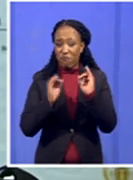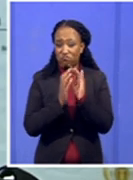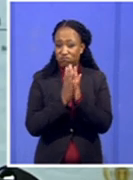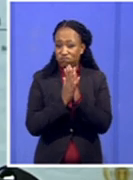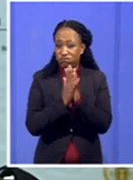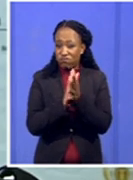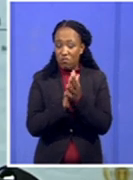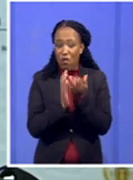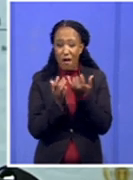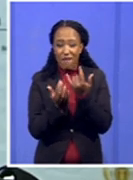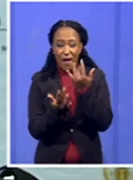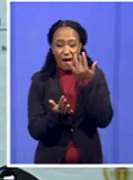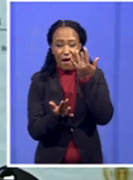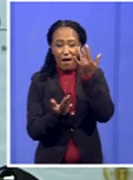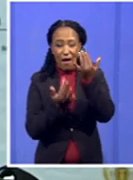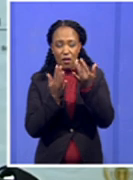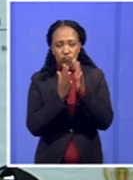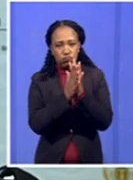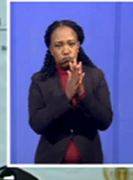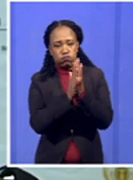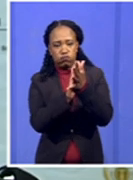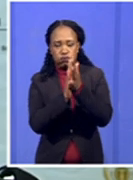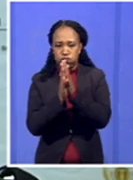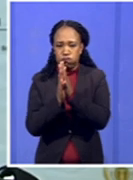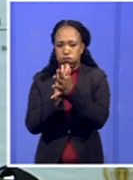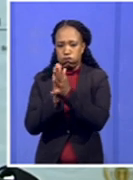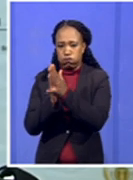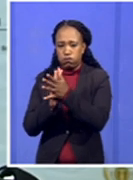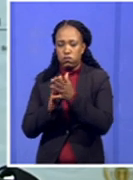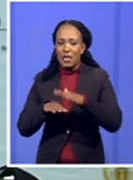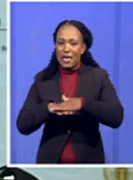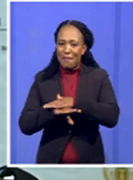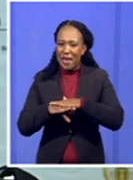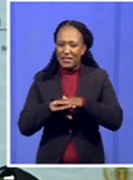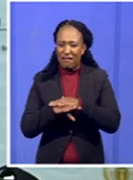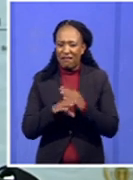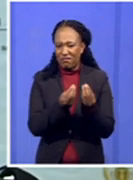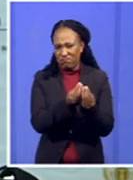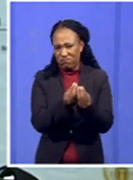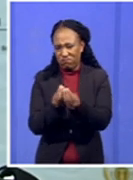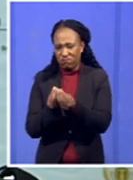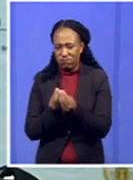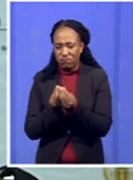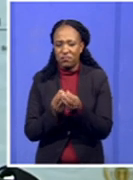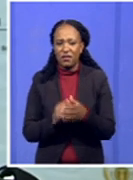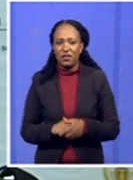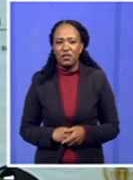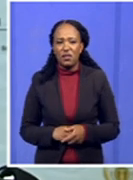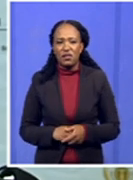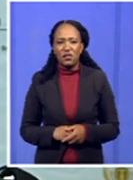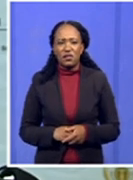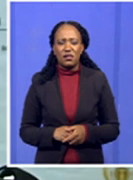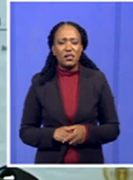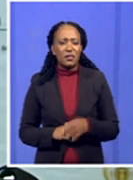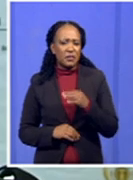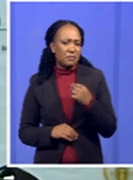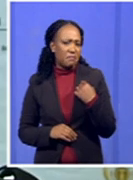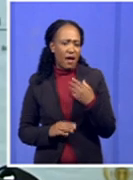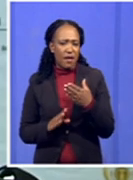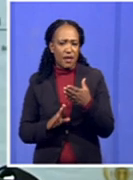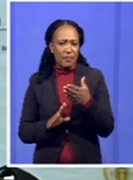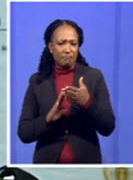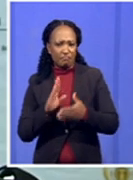fire brought down the basic infrastructure. So in about by the end of June,